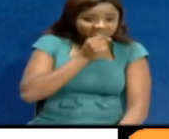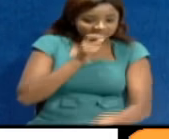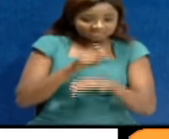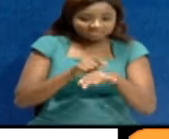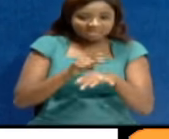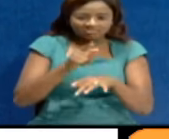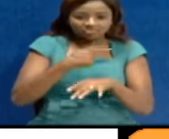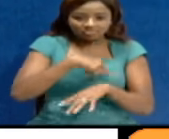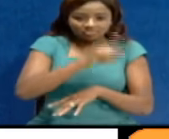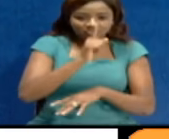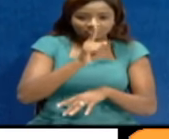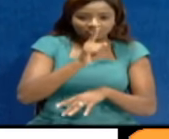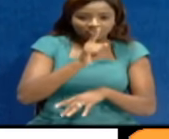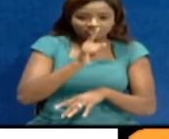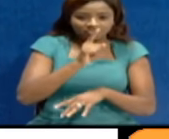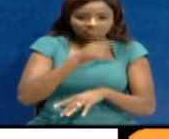you read that High Court ruling?